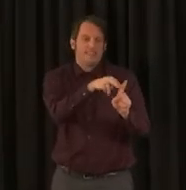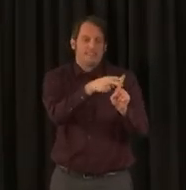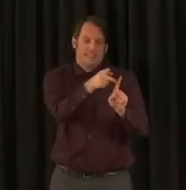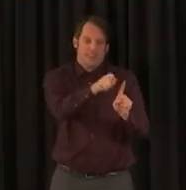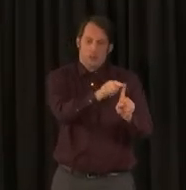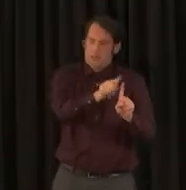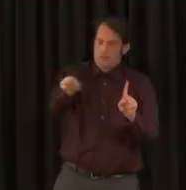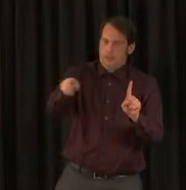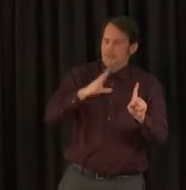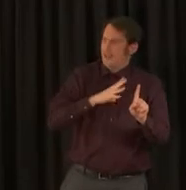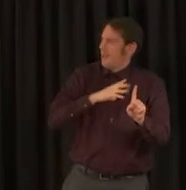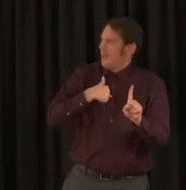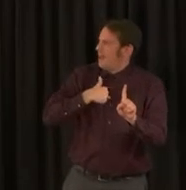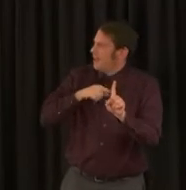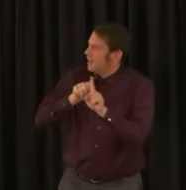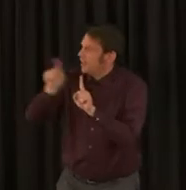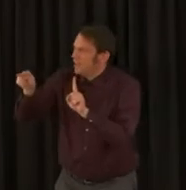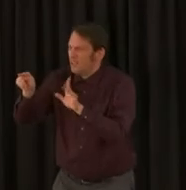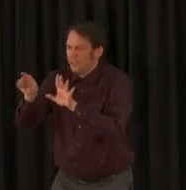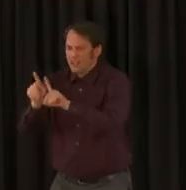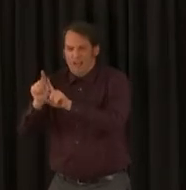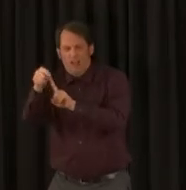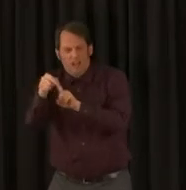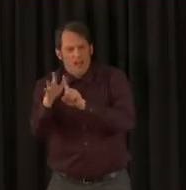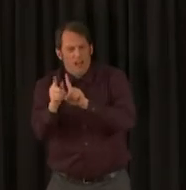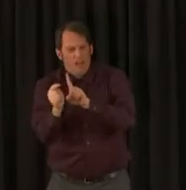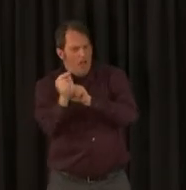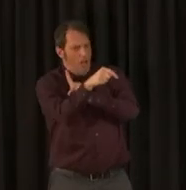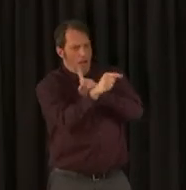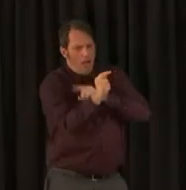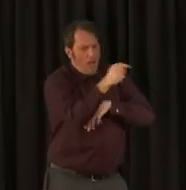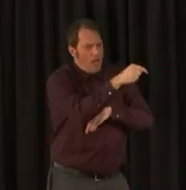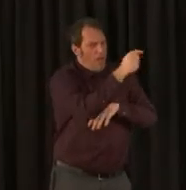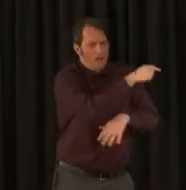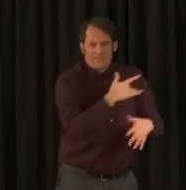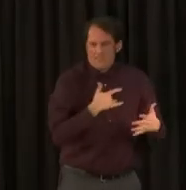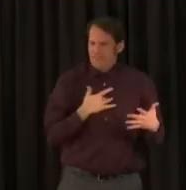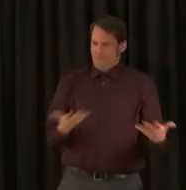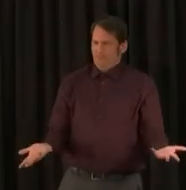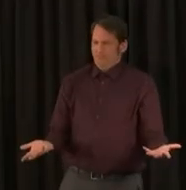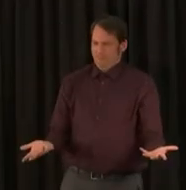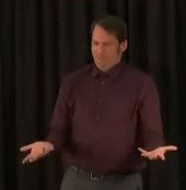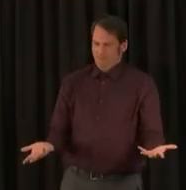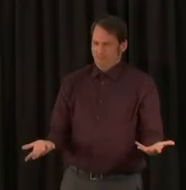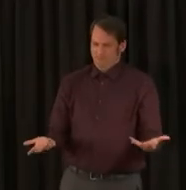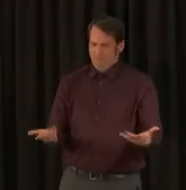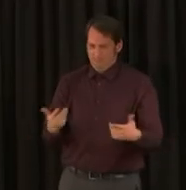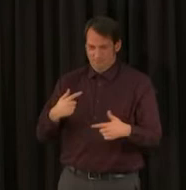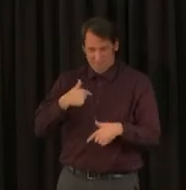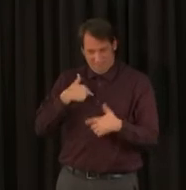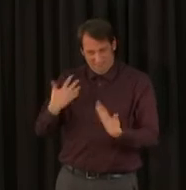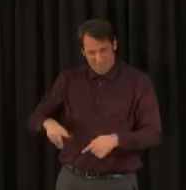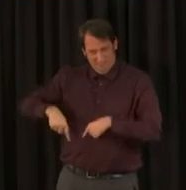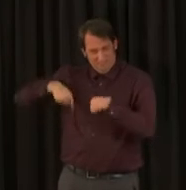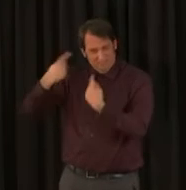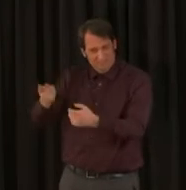we thought we had a relationship with several banks that we had done business with for 30 years, but obviously we